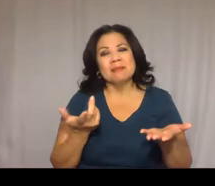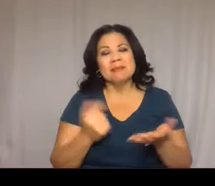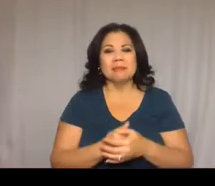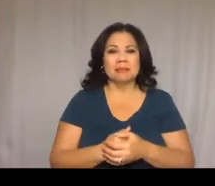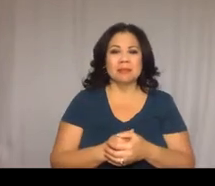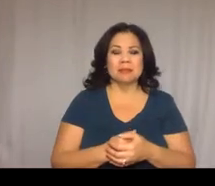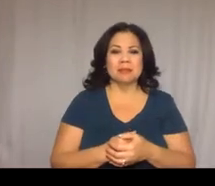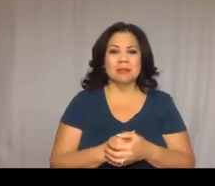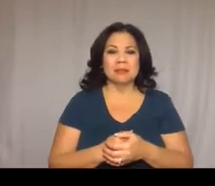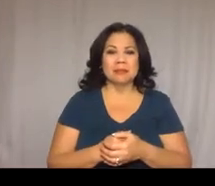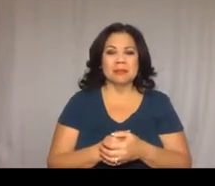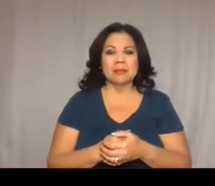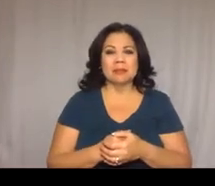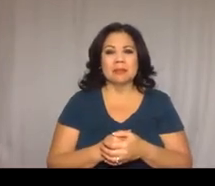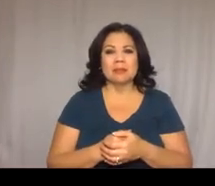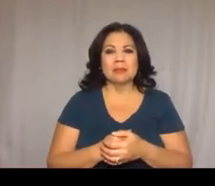have an eraser.